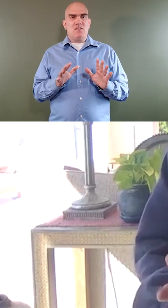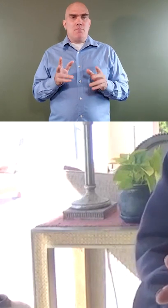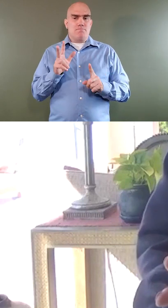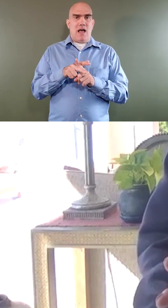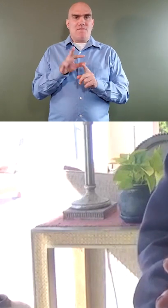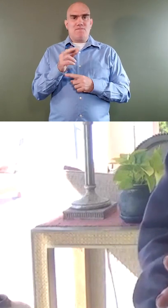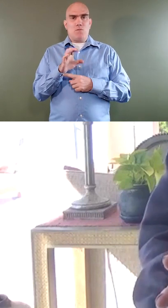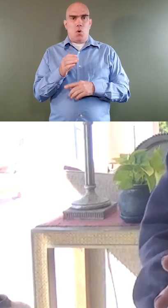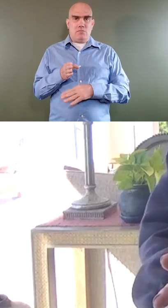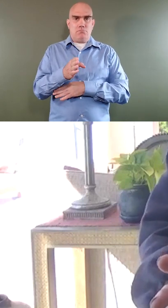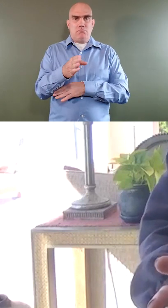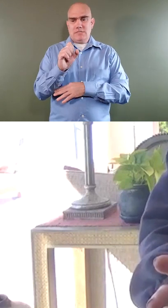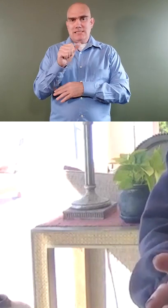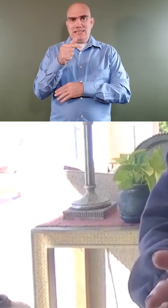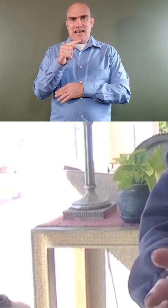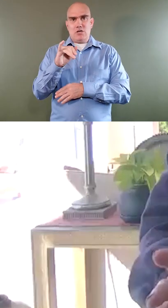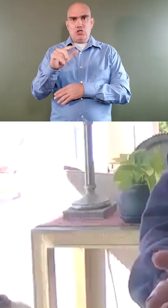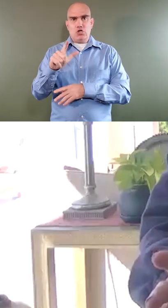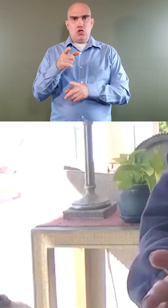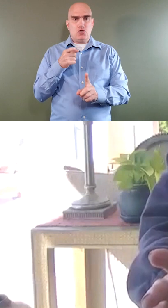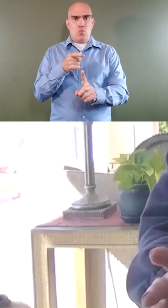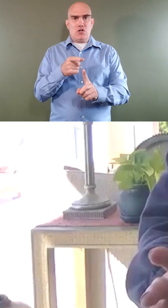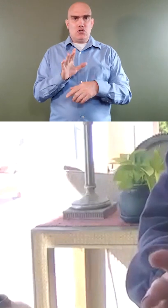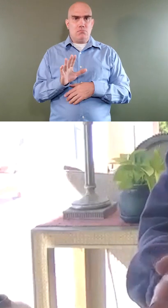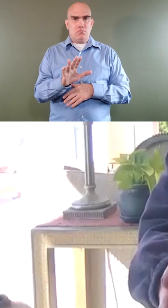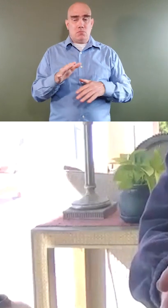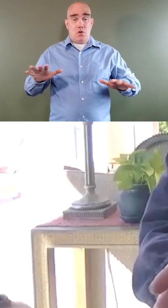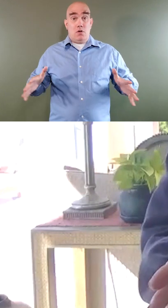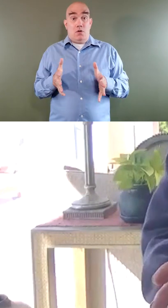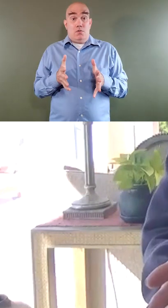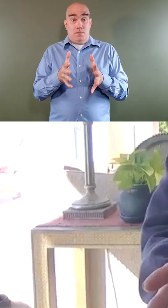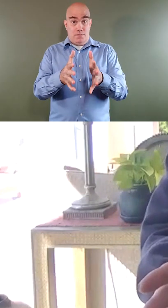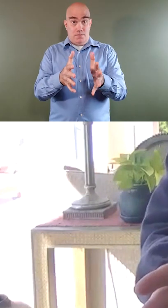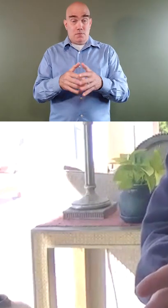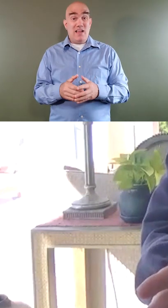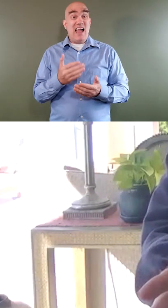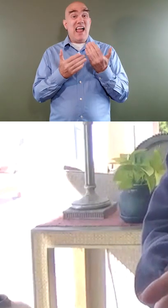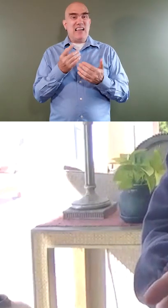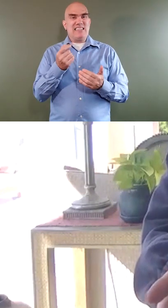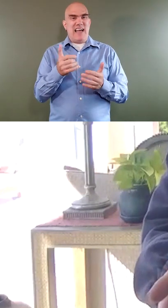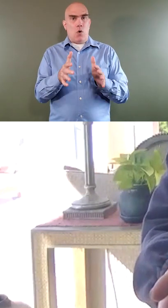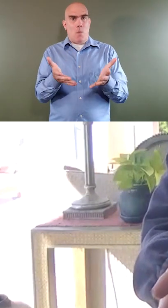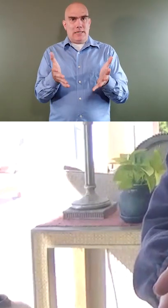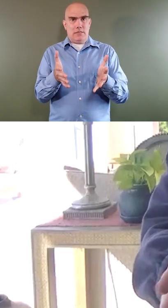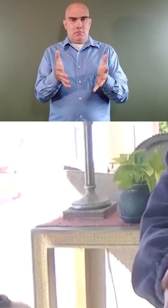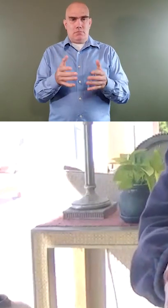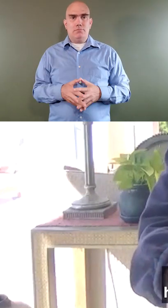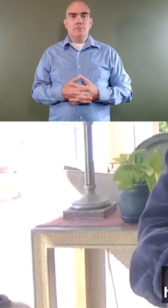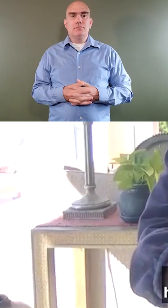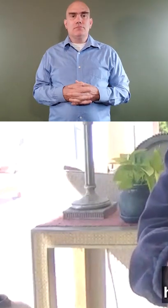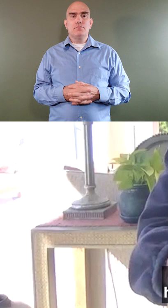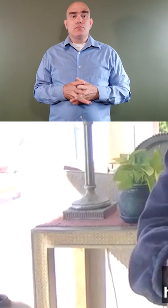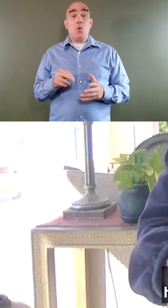applying a force in the sagittal direction, the hands slightly open.